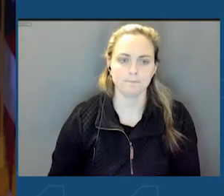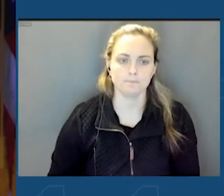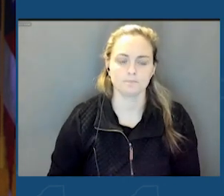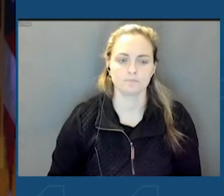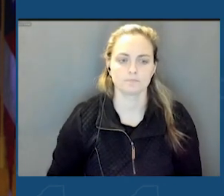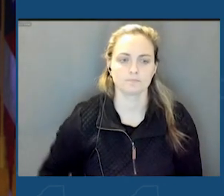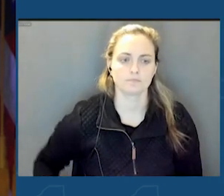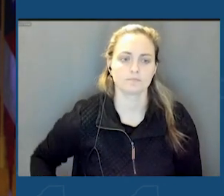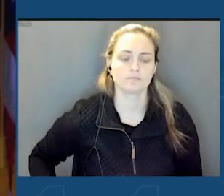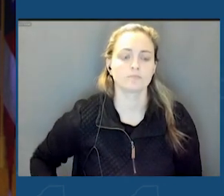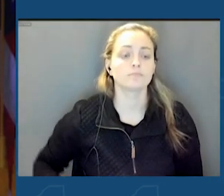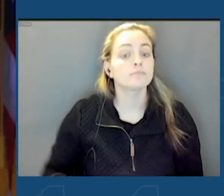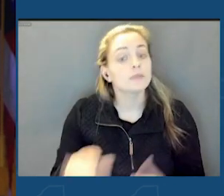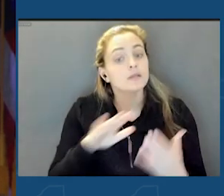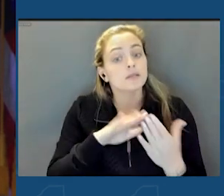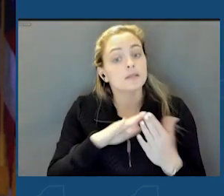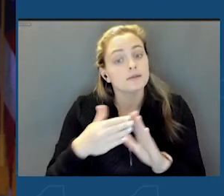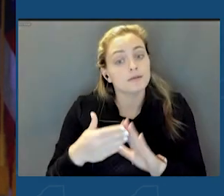And to the town supervisors.